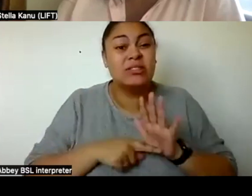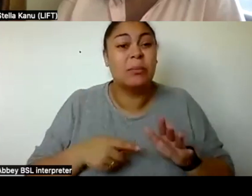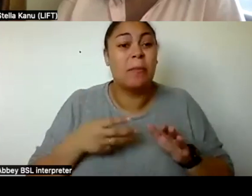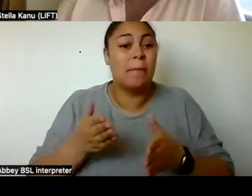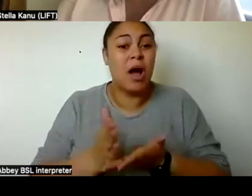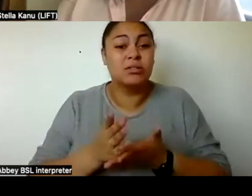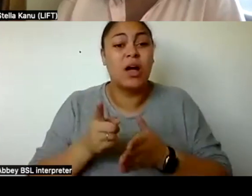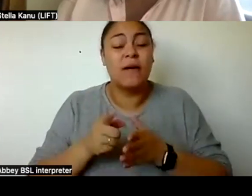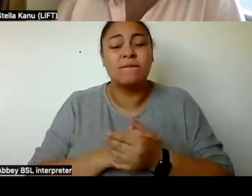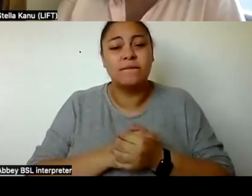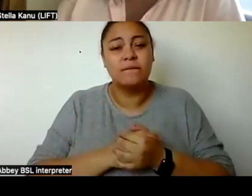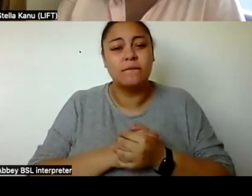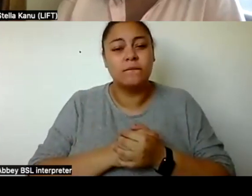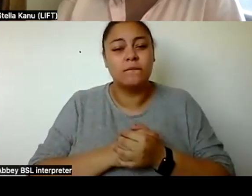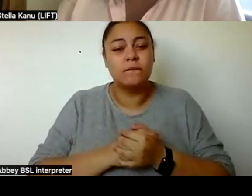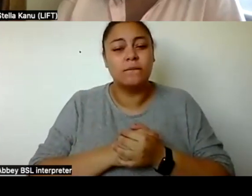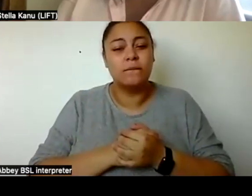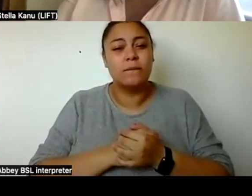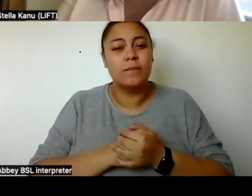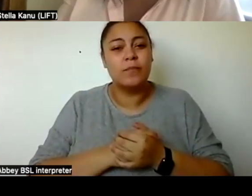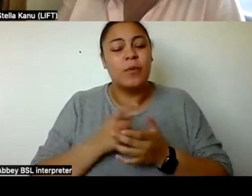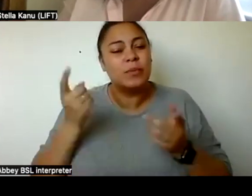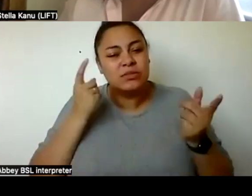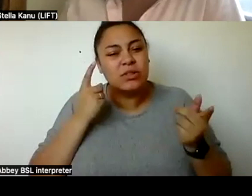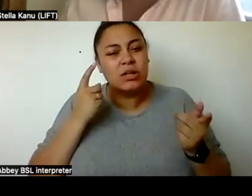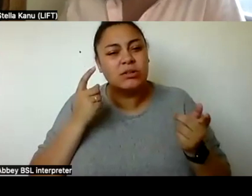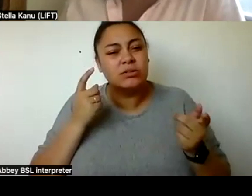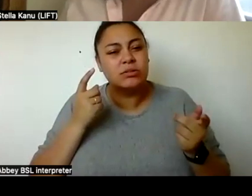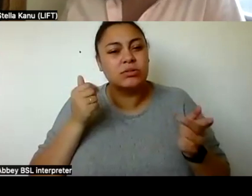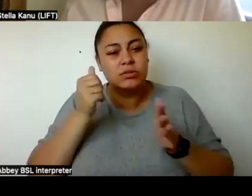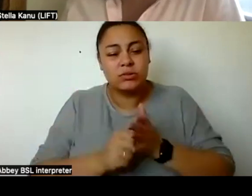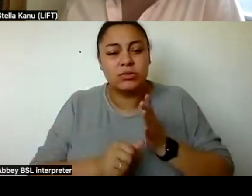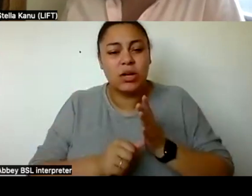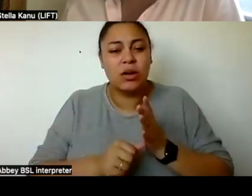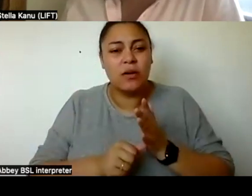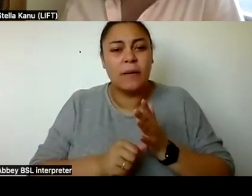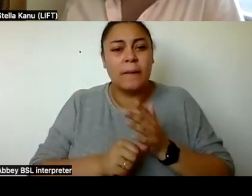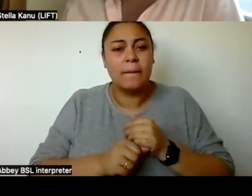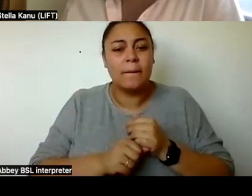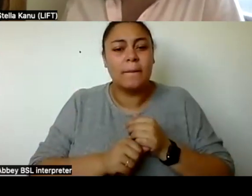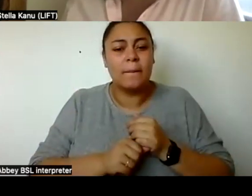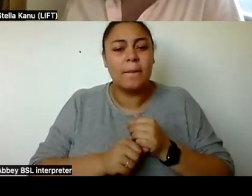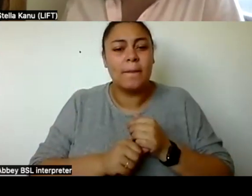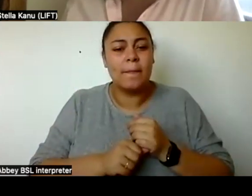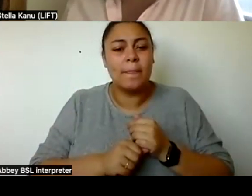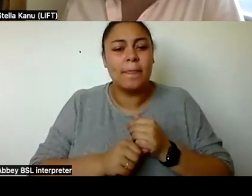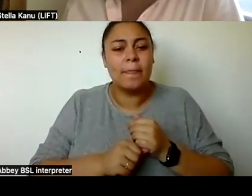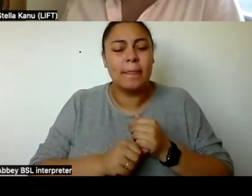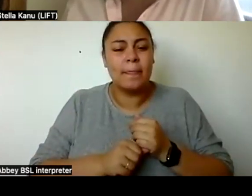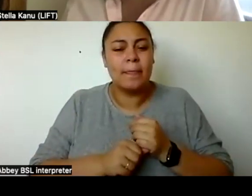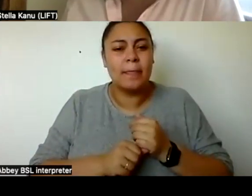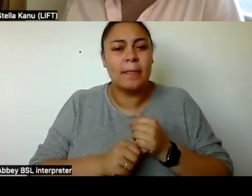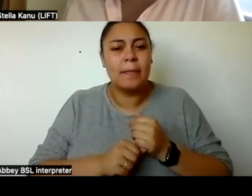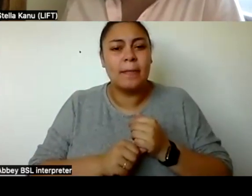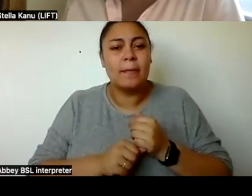This year we've decided to start to do the visa applications for people, which is obviously